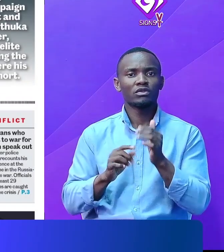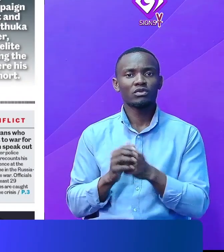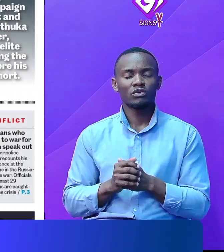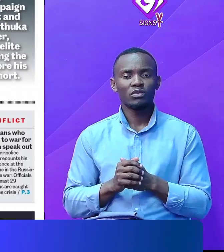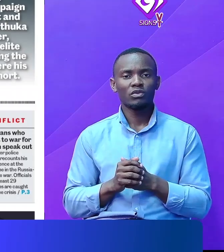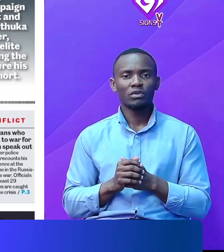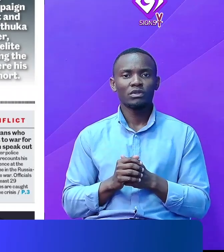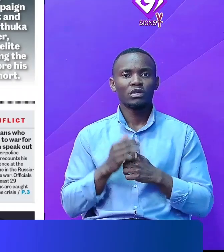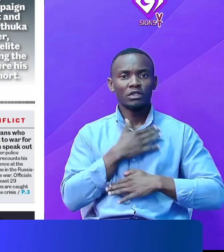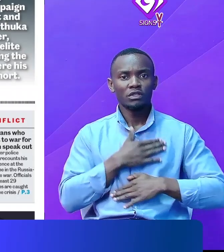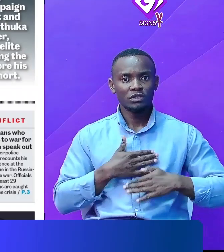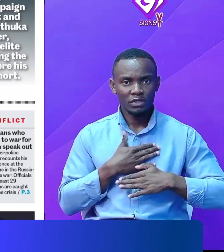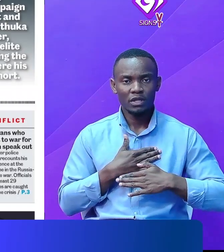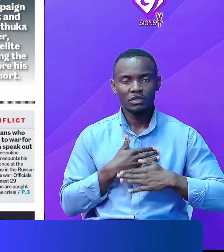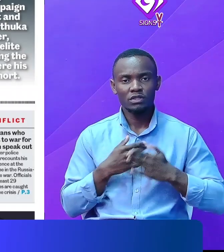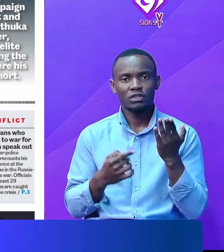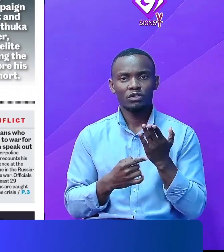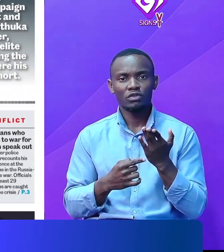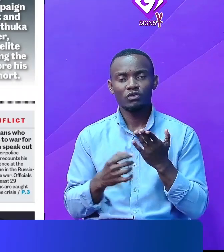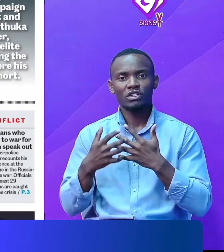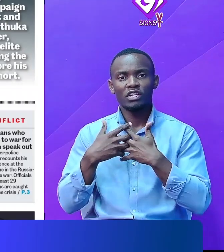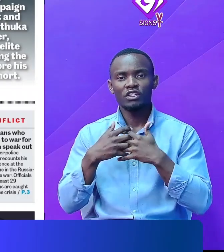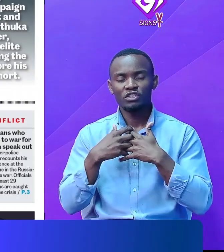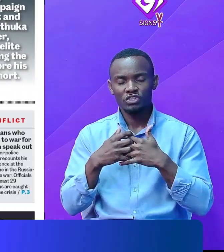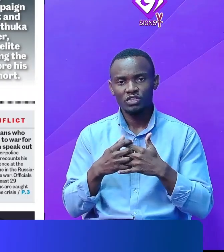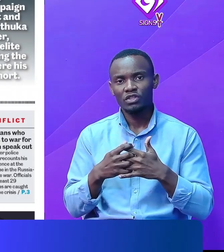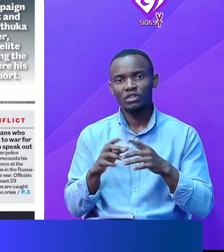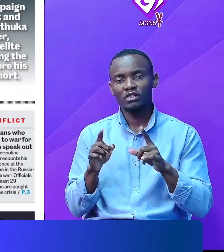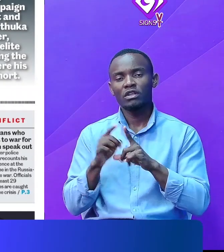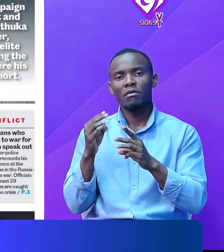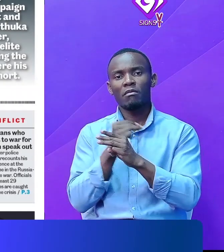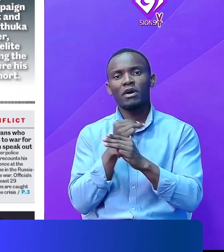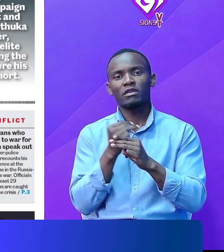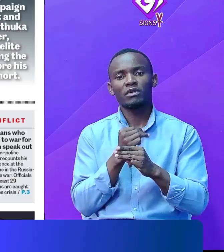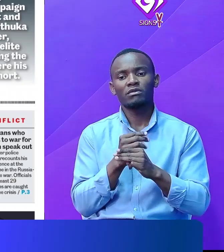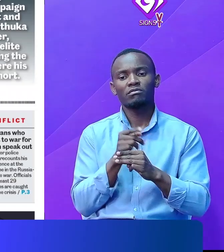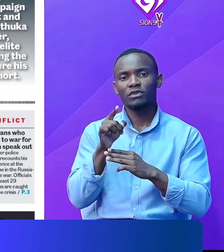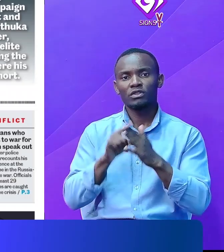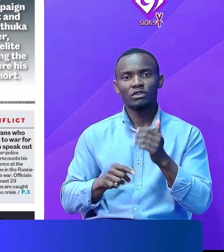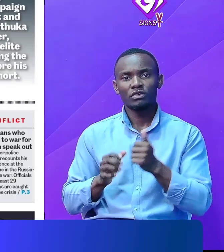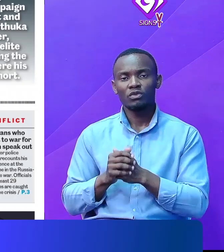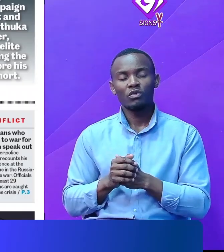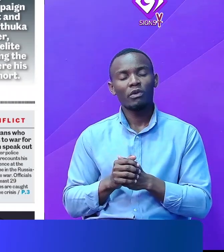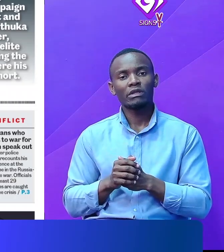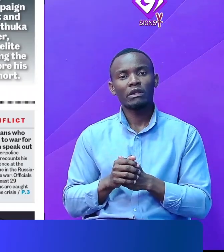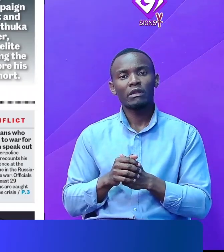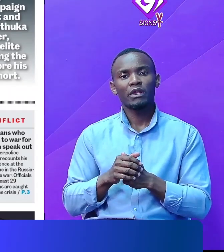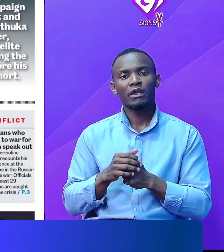Science, technology, engineering, and mathematics. STEM is the most popular pathway among grade 9 learners.